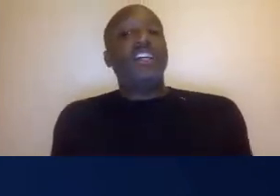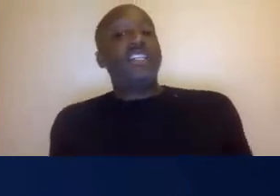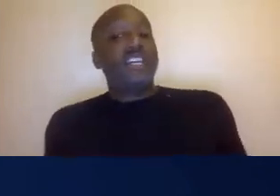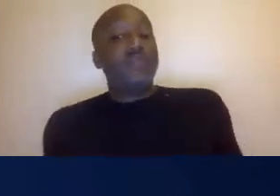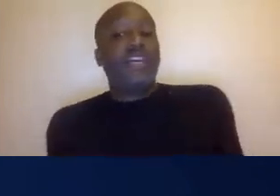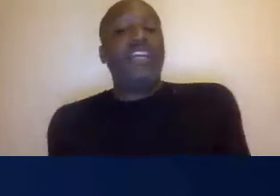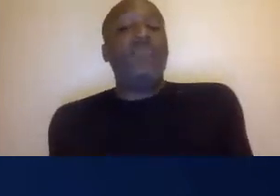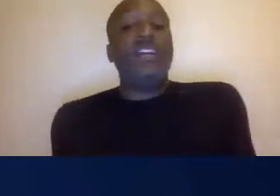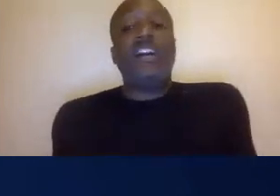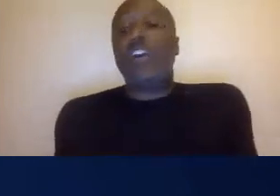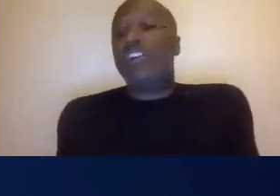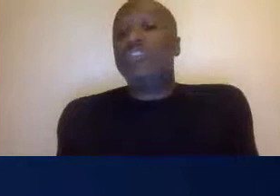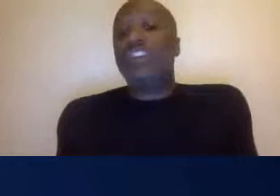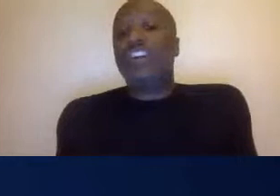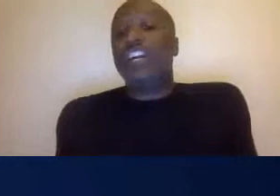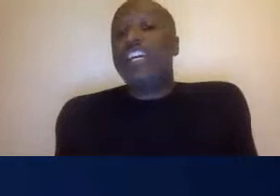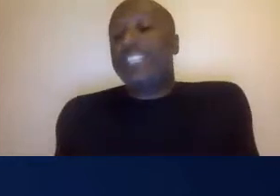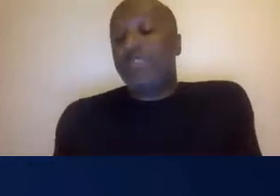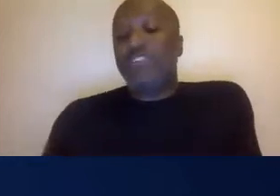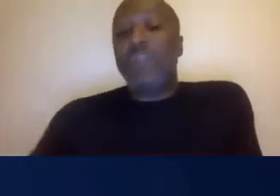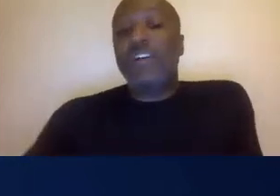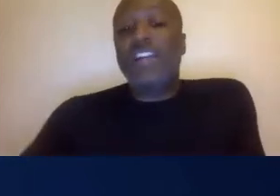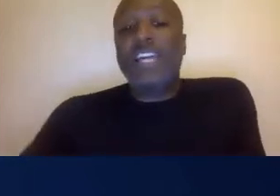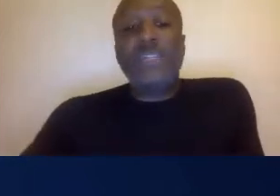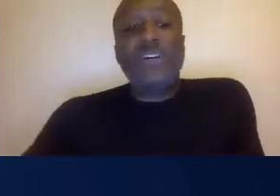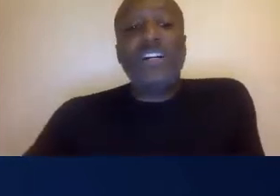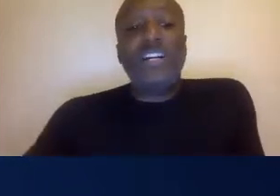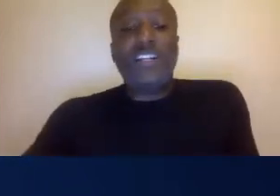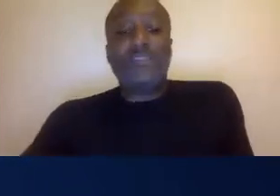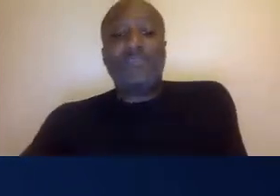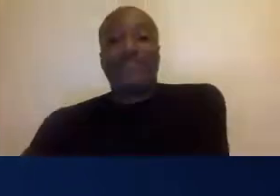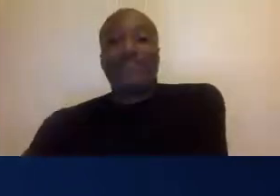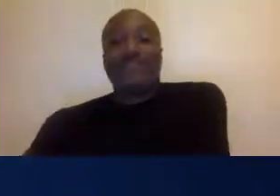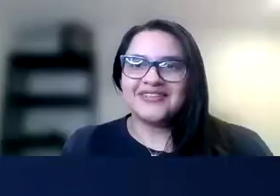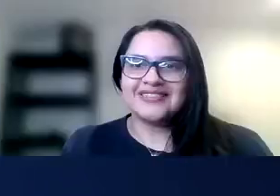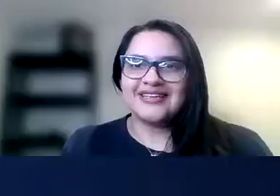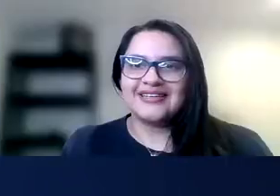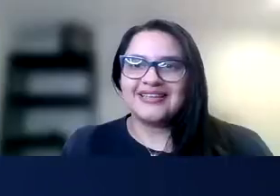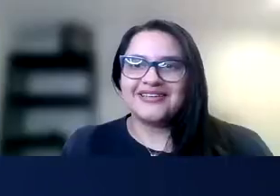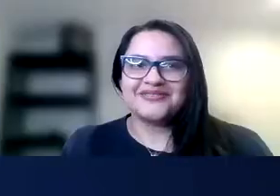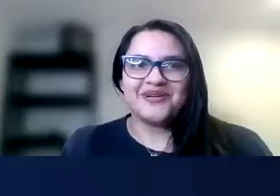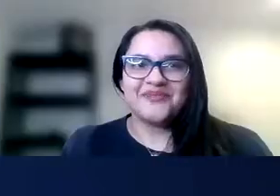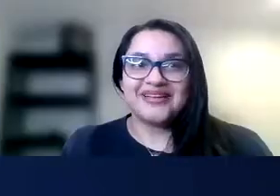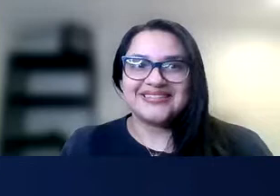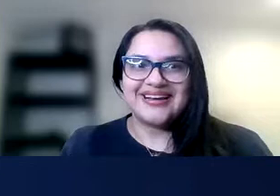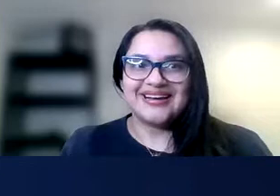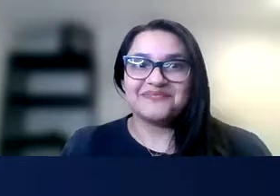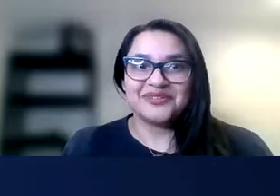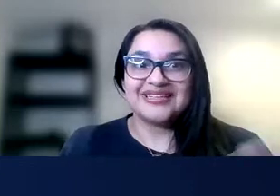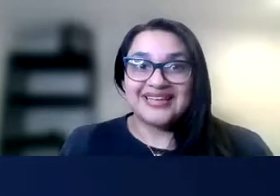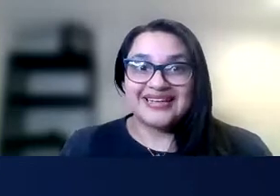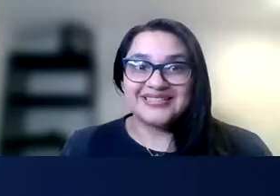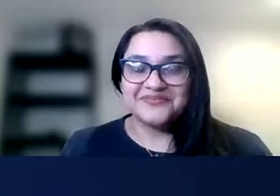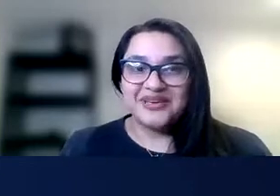ADEM AAPI Caucus Chair, Deepa Sharma. Hey, Deepa. Hi, Vincent. Thank you so much. I'm